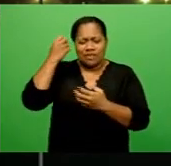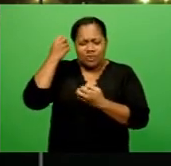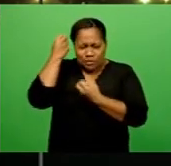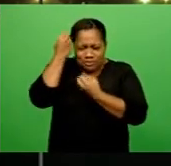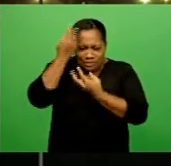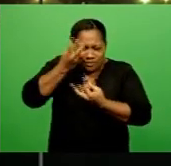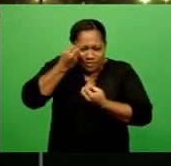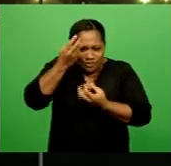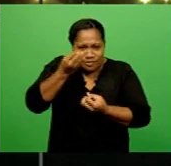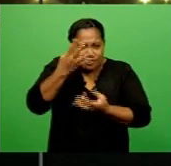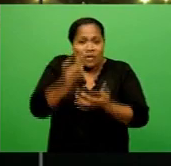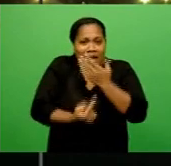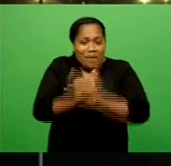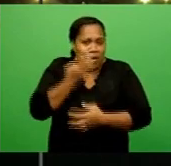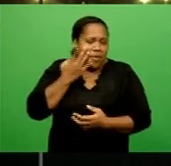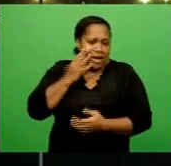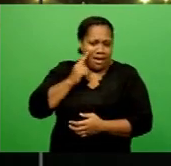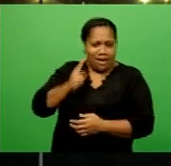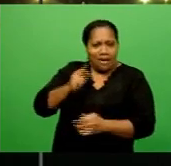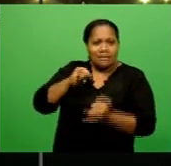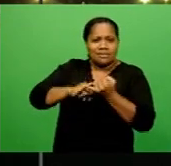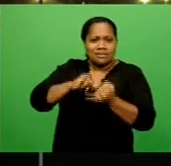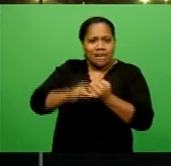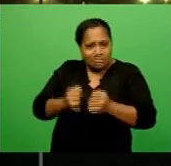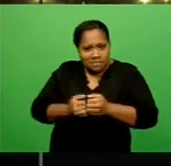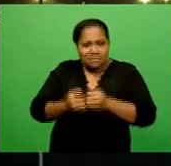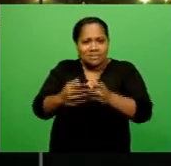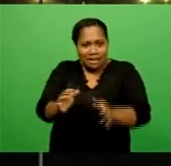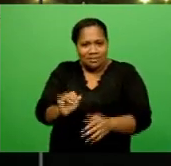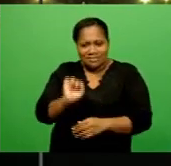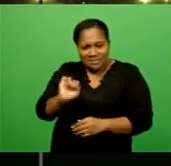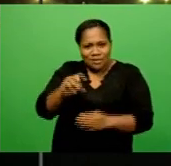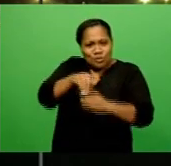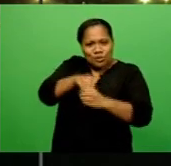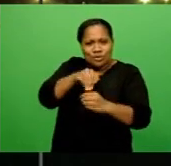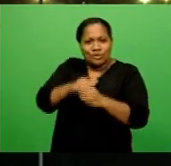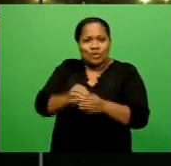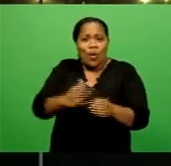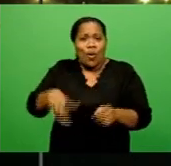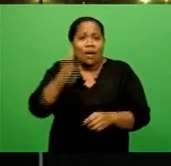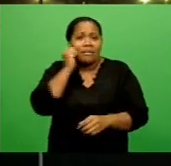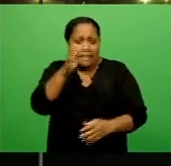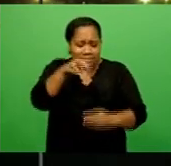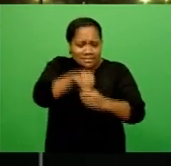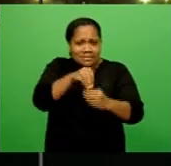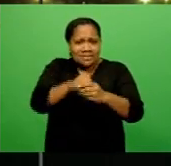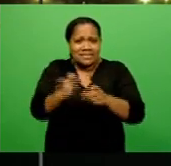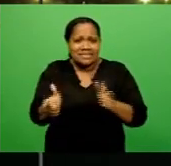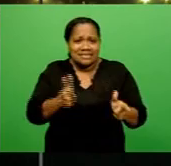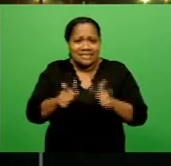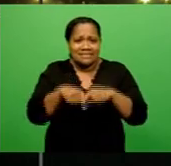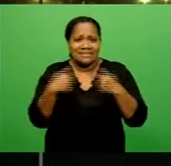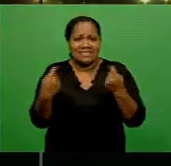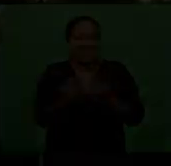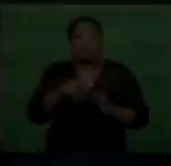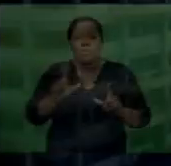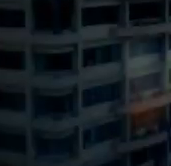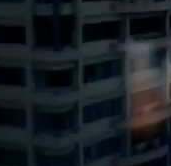son Brady Rush starts his career with the All Black Sevens as he is signed for the side this